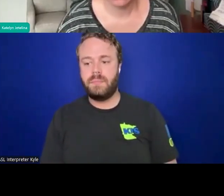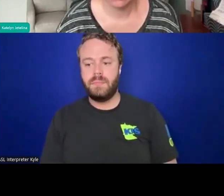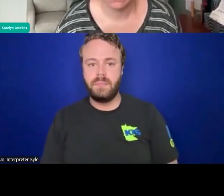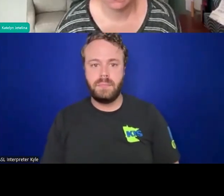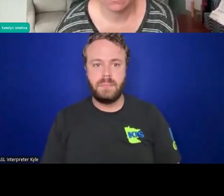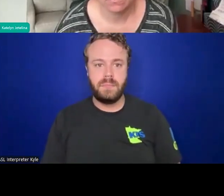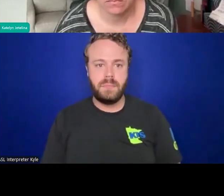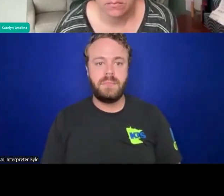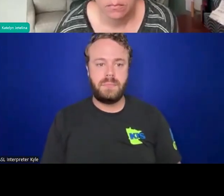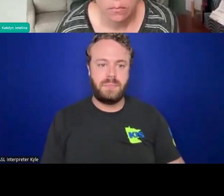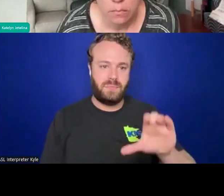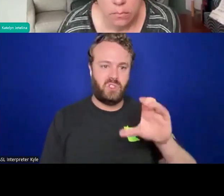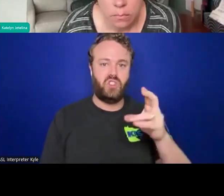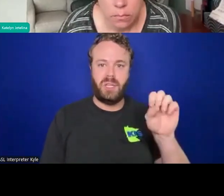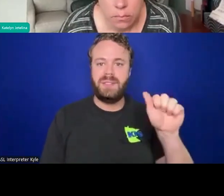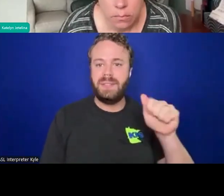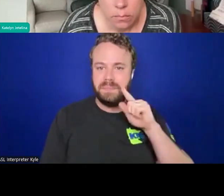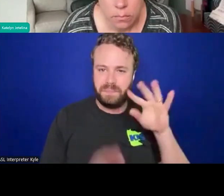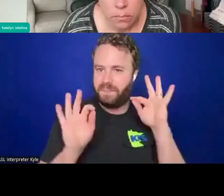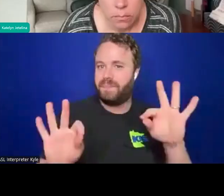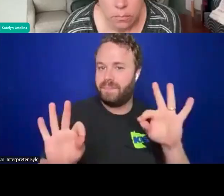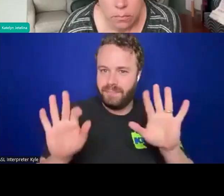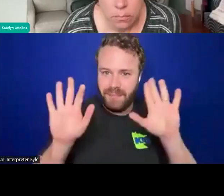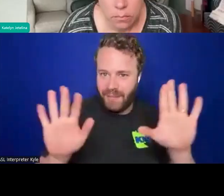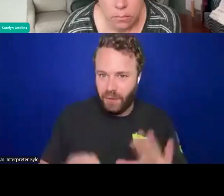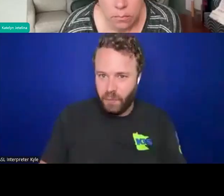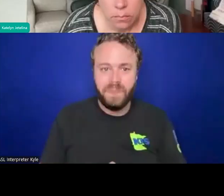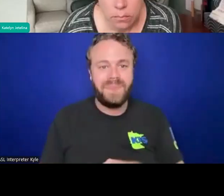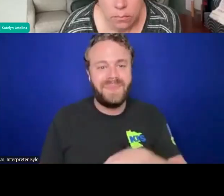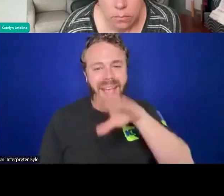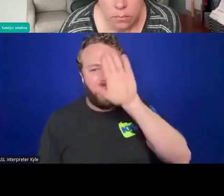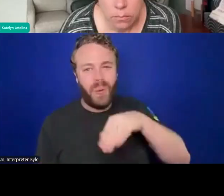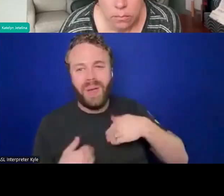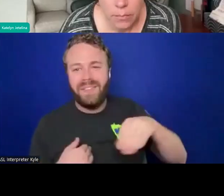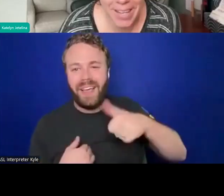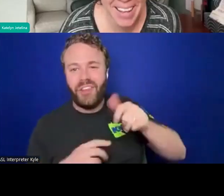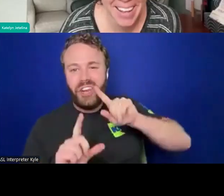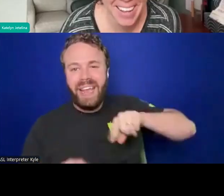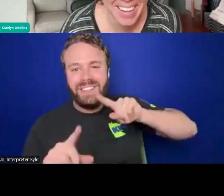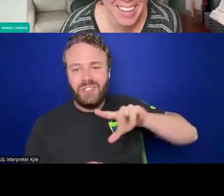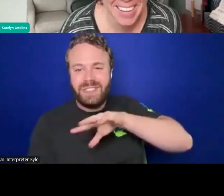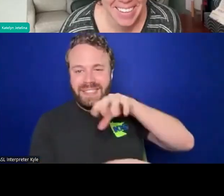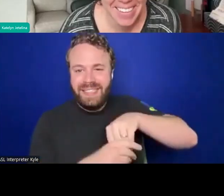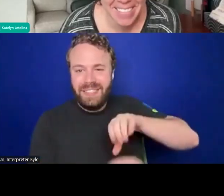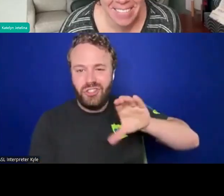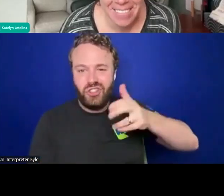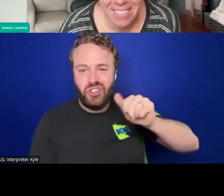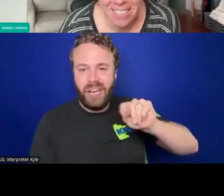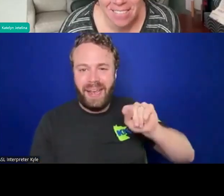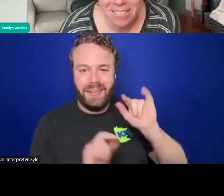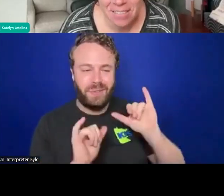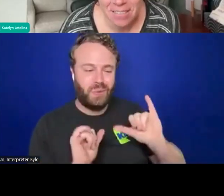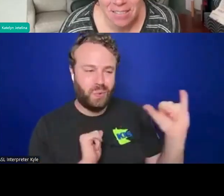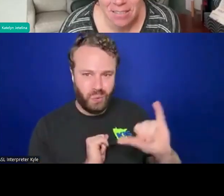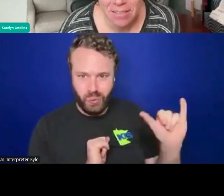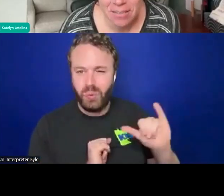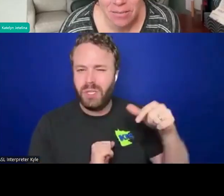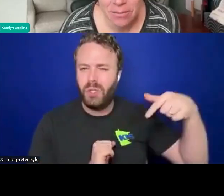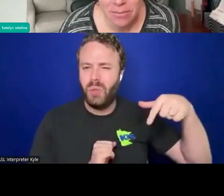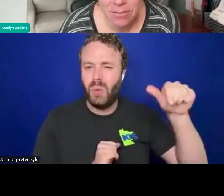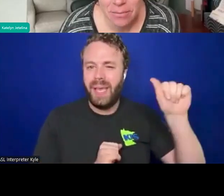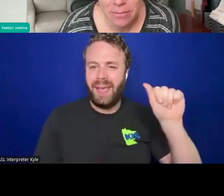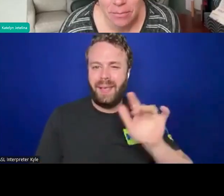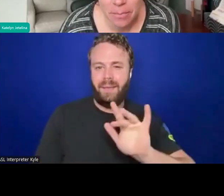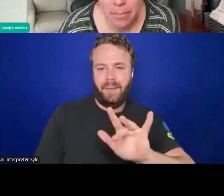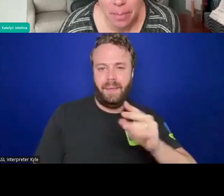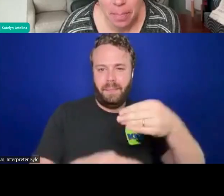Great. Thank you. And thank you. I know there's also answers being given in the chat to your questions. Thank you, Dr. Gentilina, for